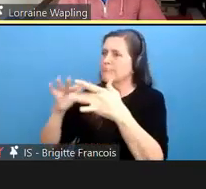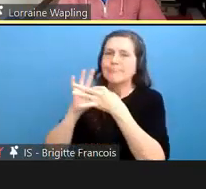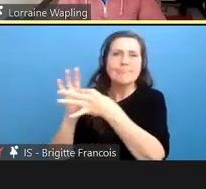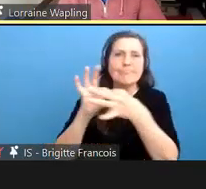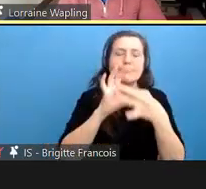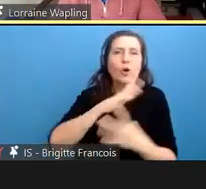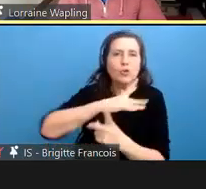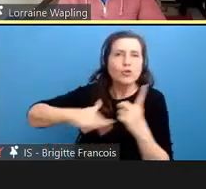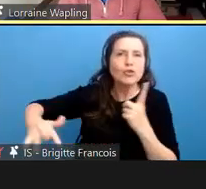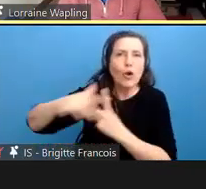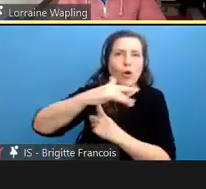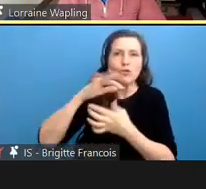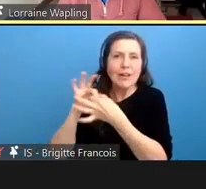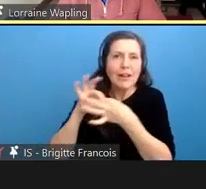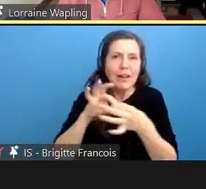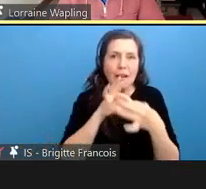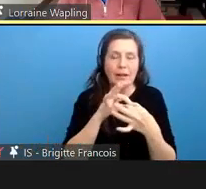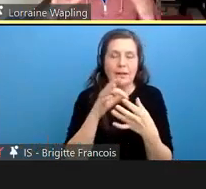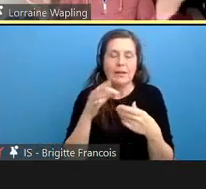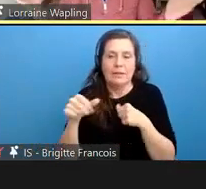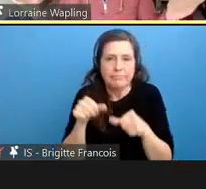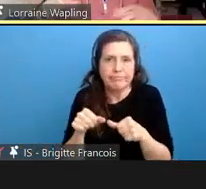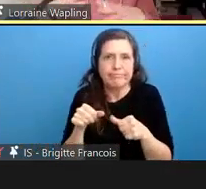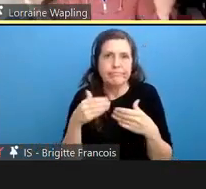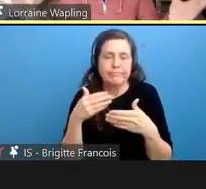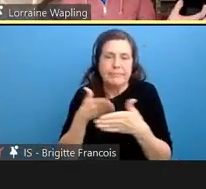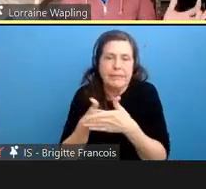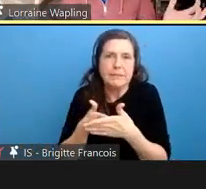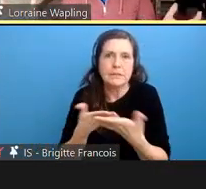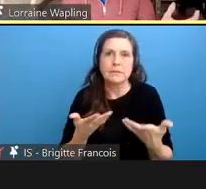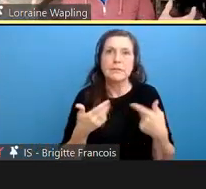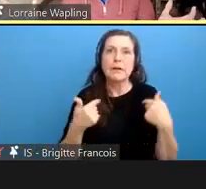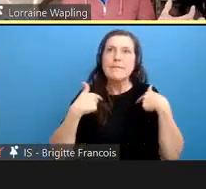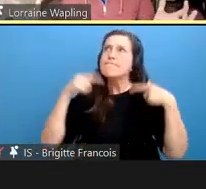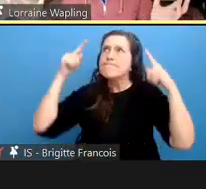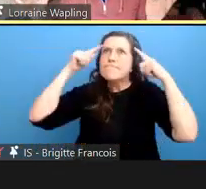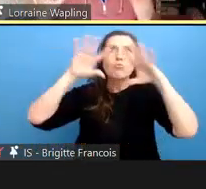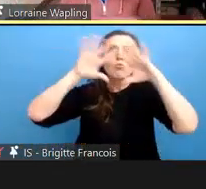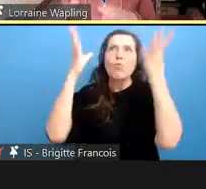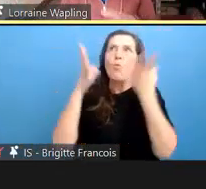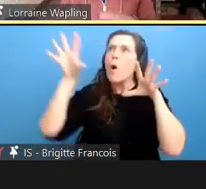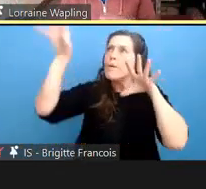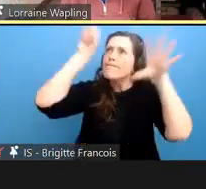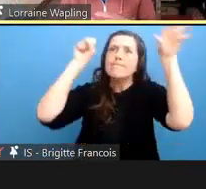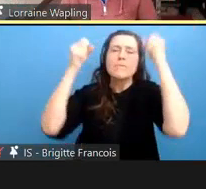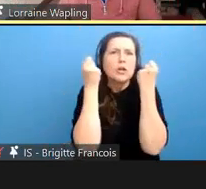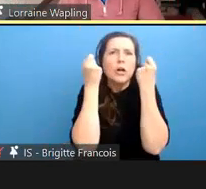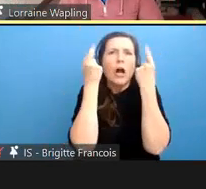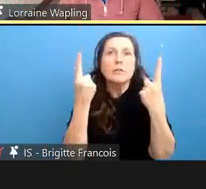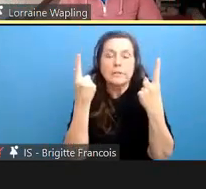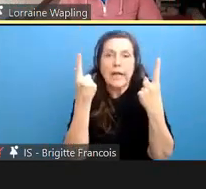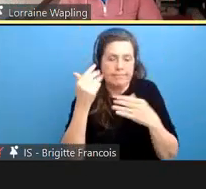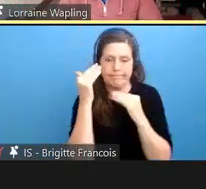And it often leaves them with very limited understanding of the wider world around them. And that has